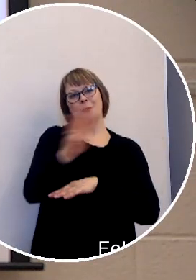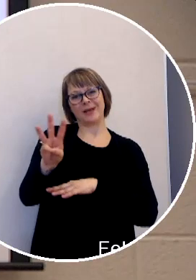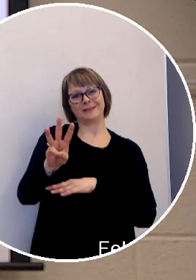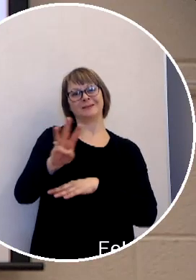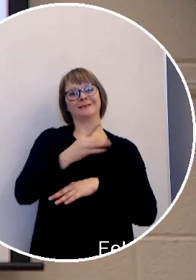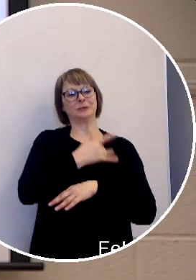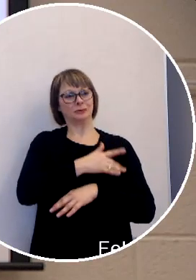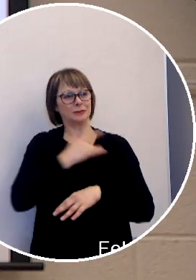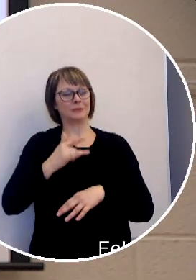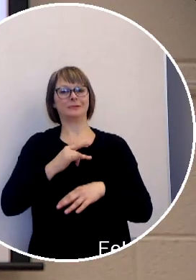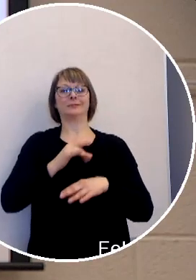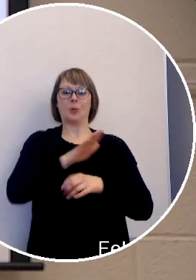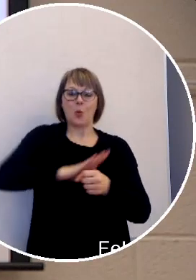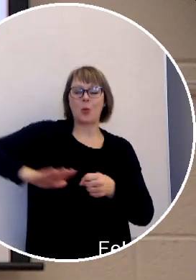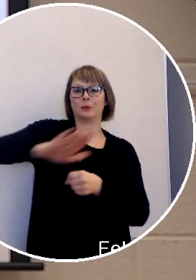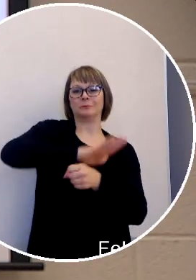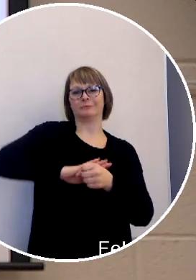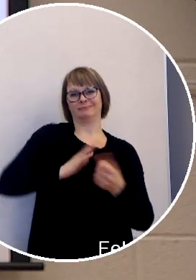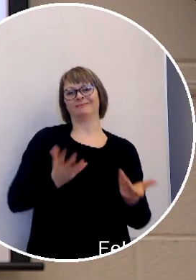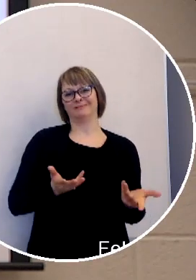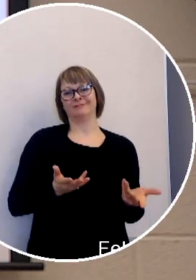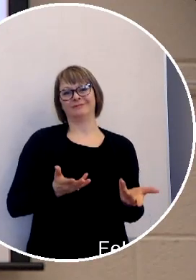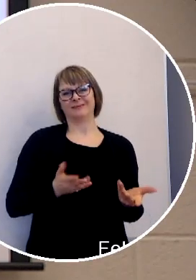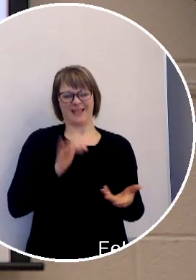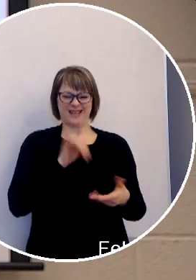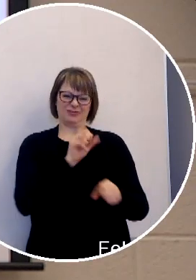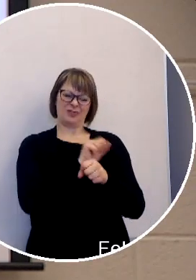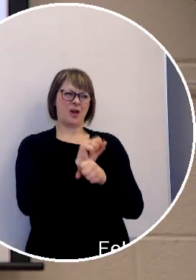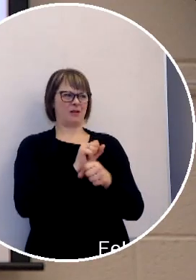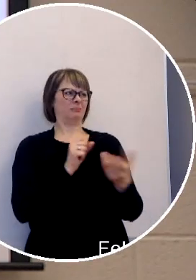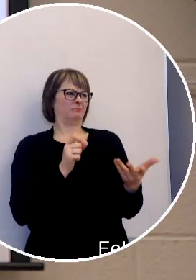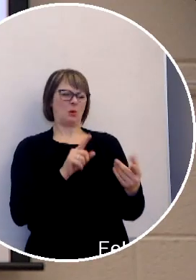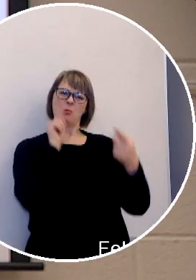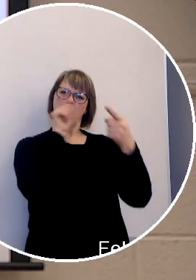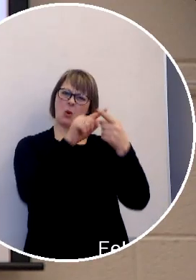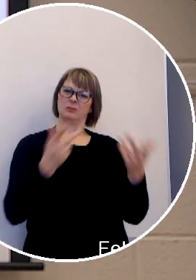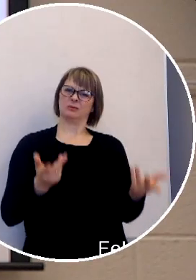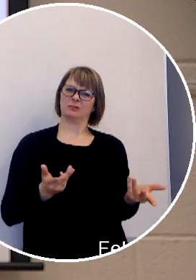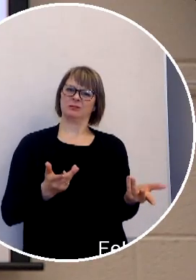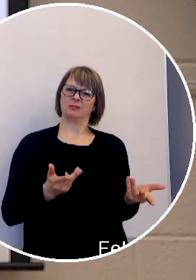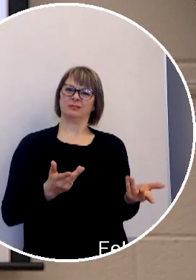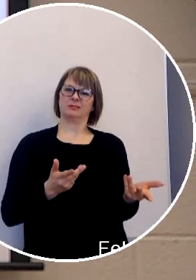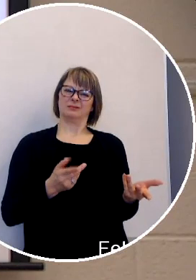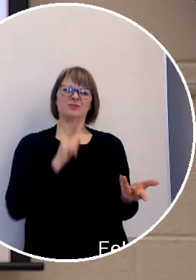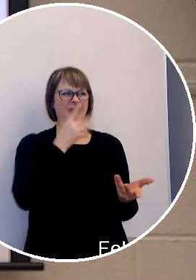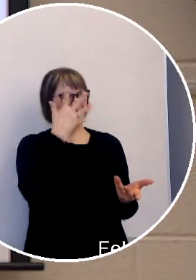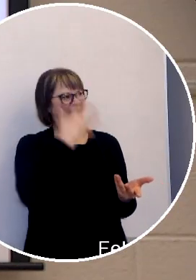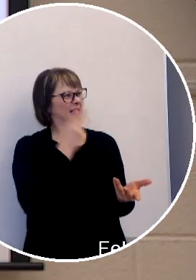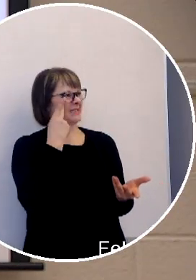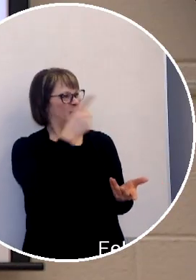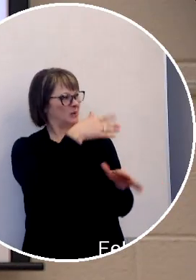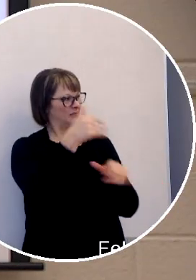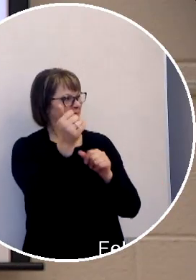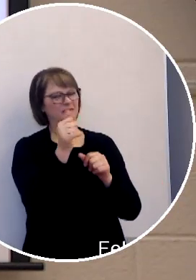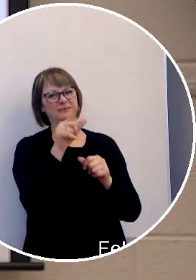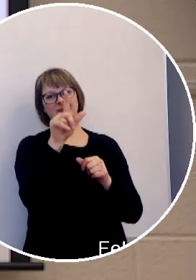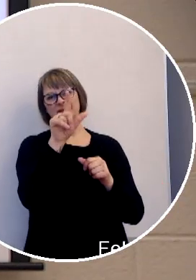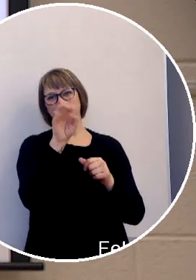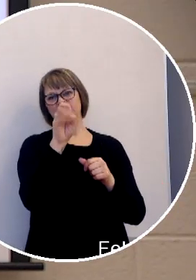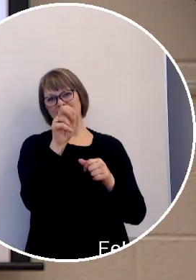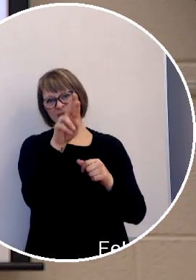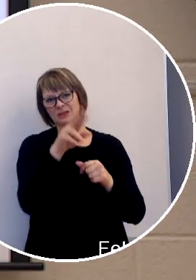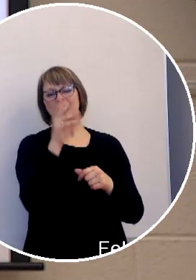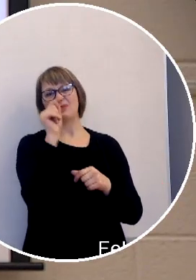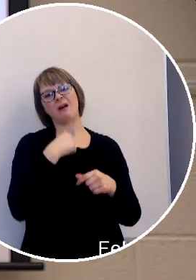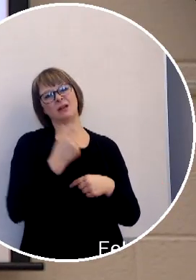the province, and the district. And that's what this job is all about. And I'm, sad to see you go. But